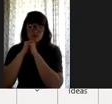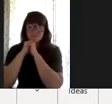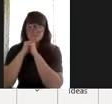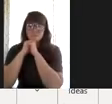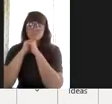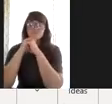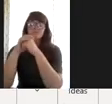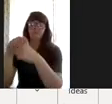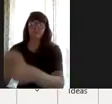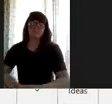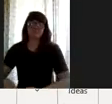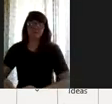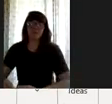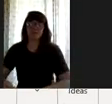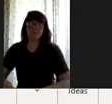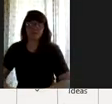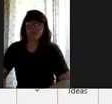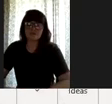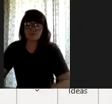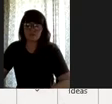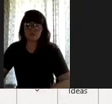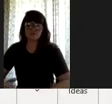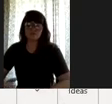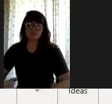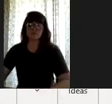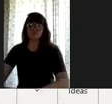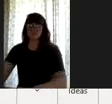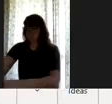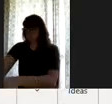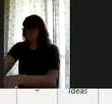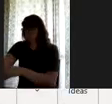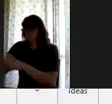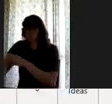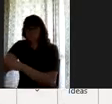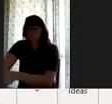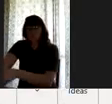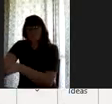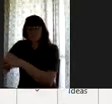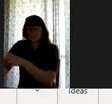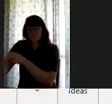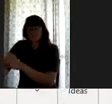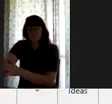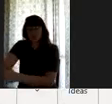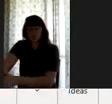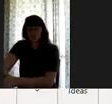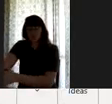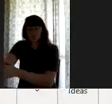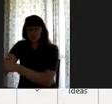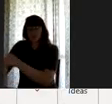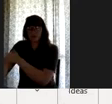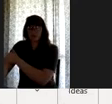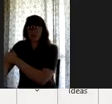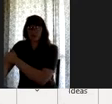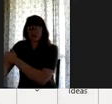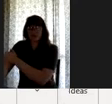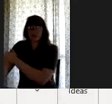get our rewards, everybody else will see us, the well done and good and faithful servant idea. So God is declaring us